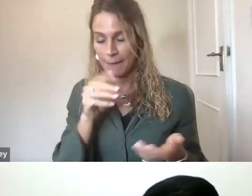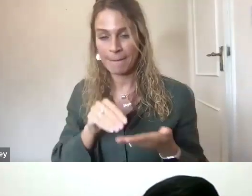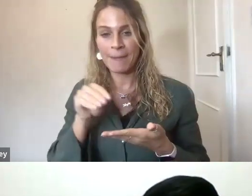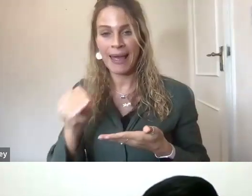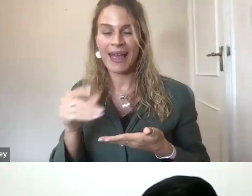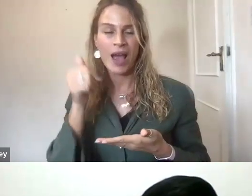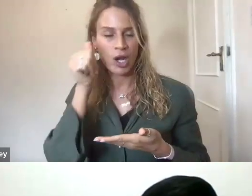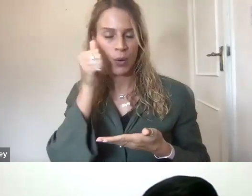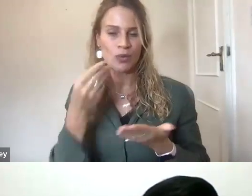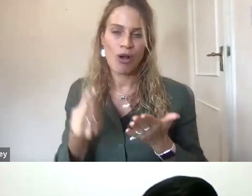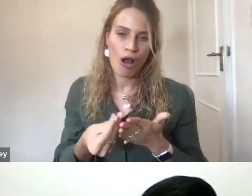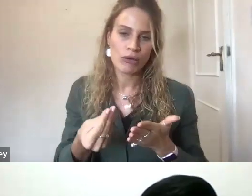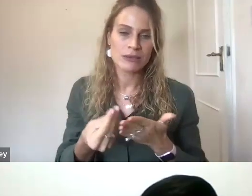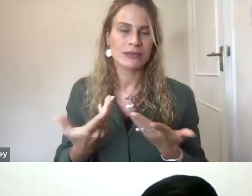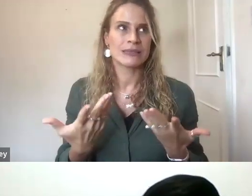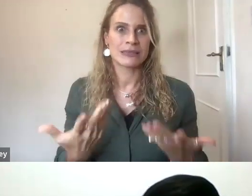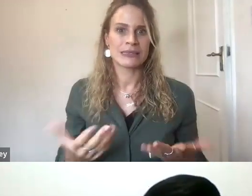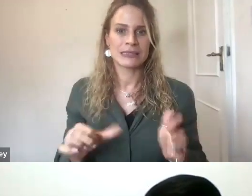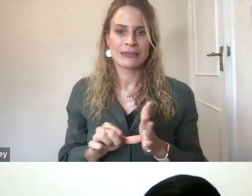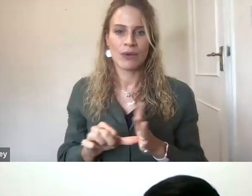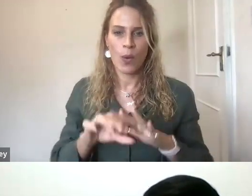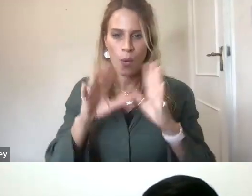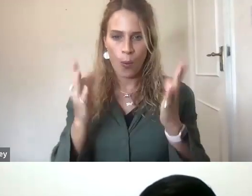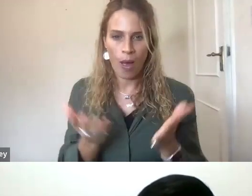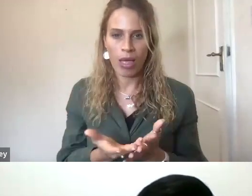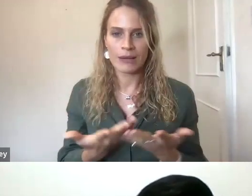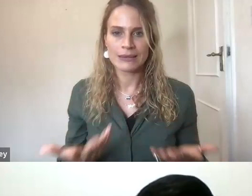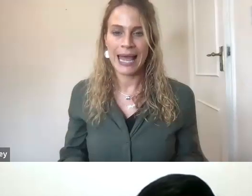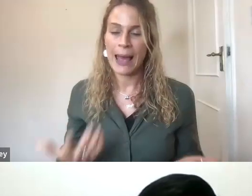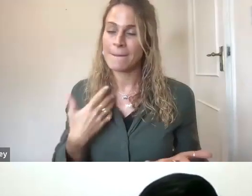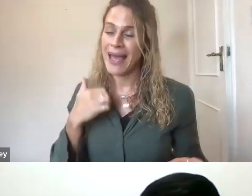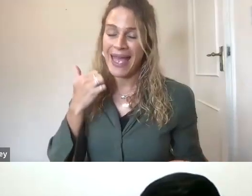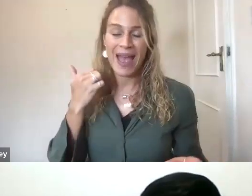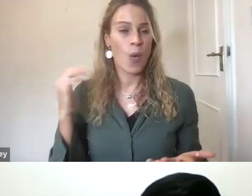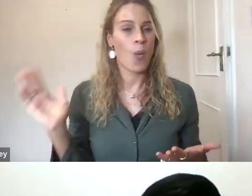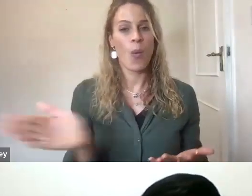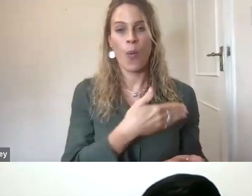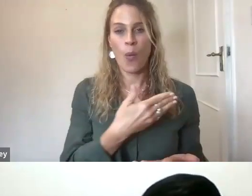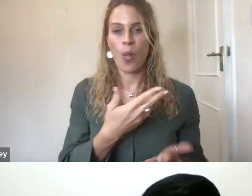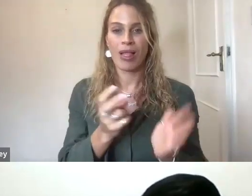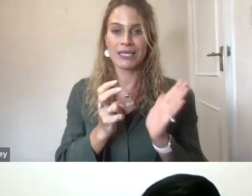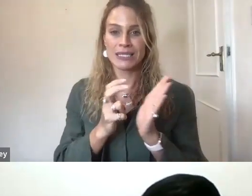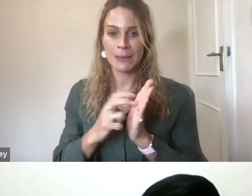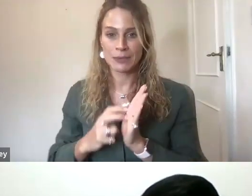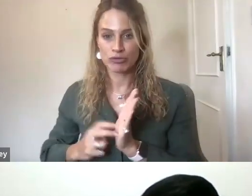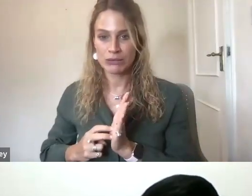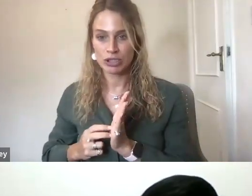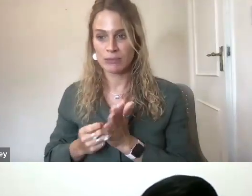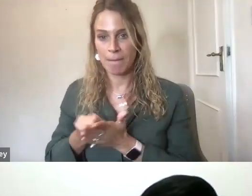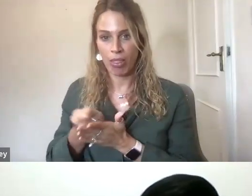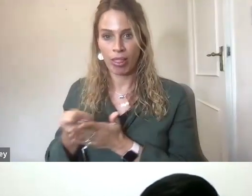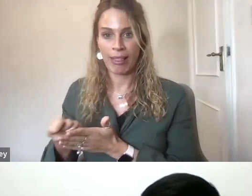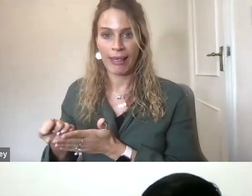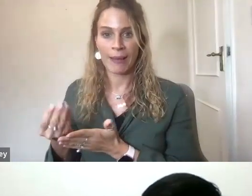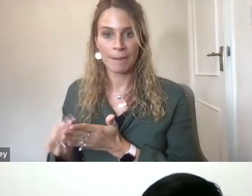for everyone around the world right now, but every subscription really does help. It helps us to pay all of our contributors, and